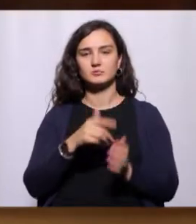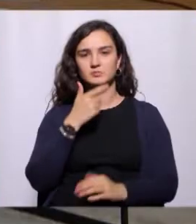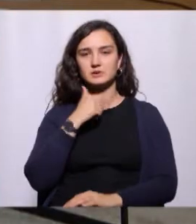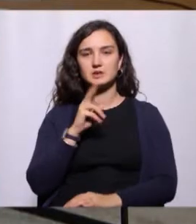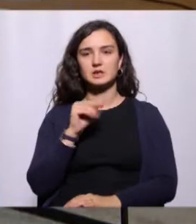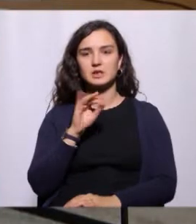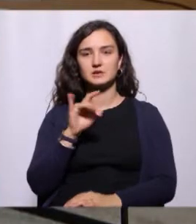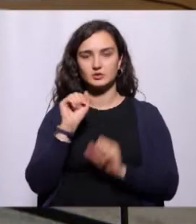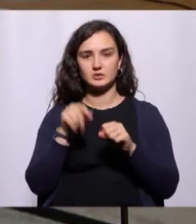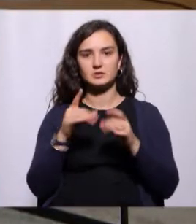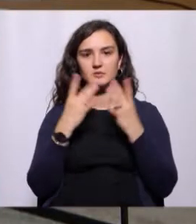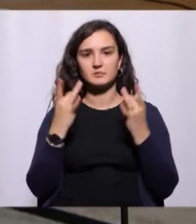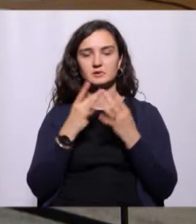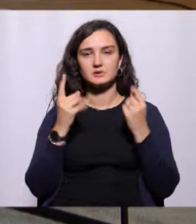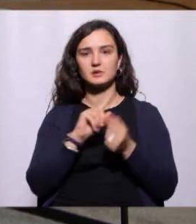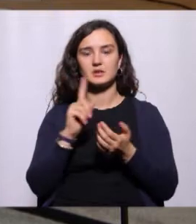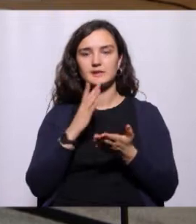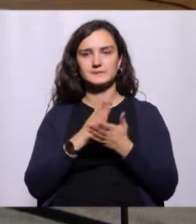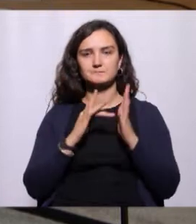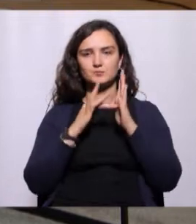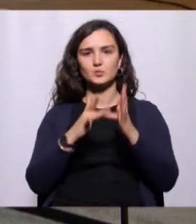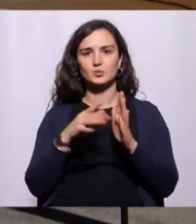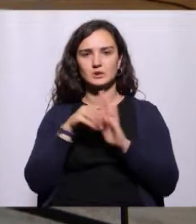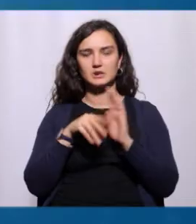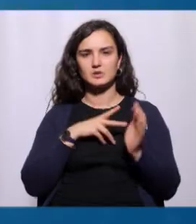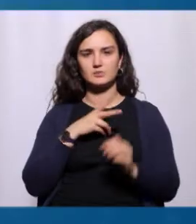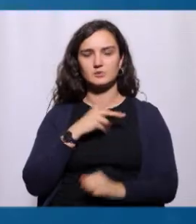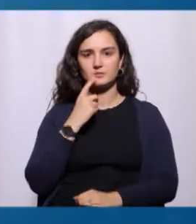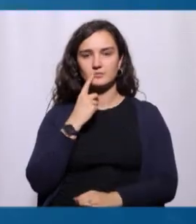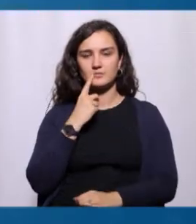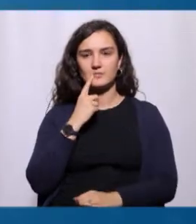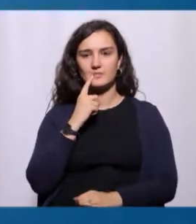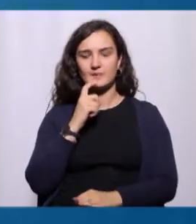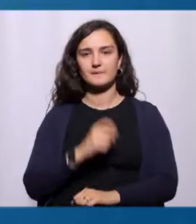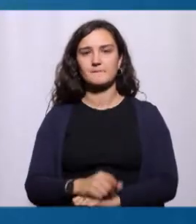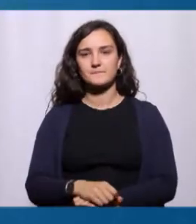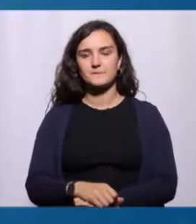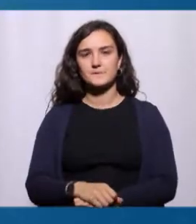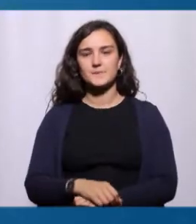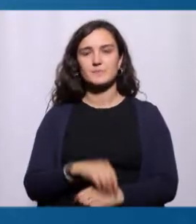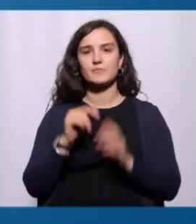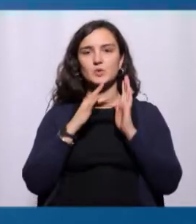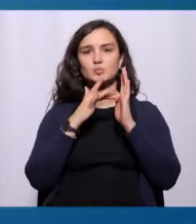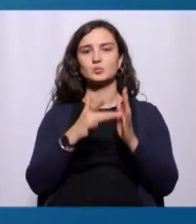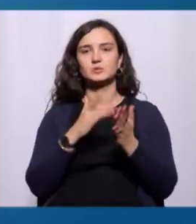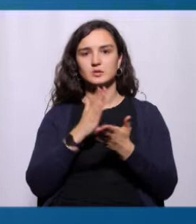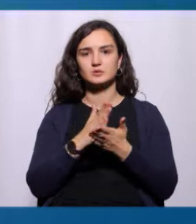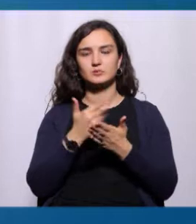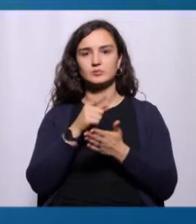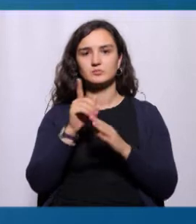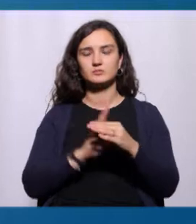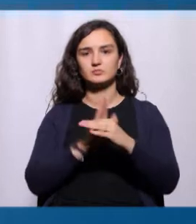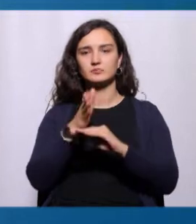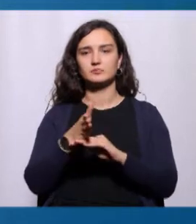Carter, can you please explain what is tour in English? Definitely, Miss Sophie. Tour is a journey in which you